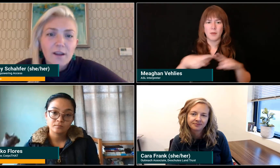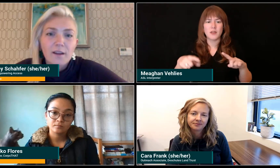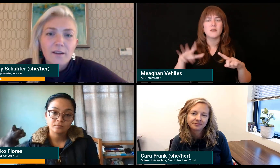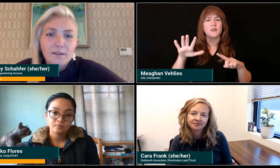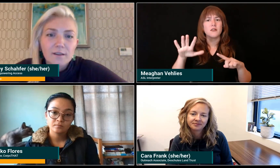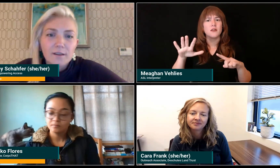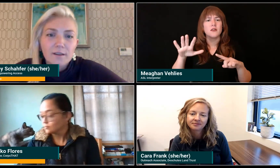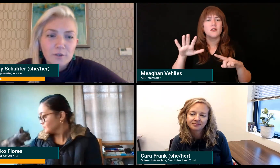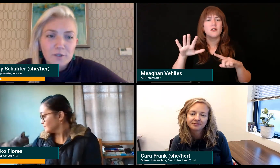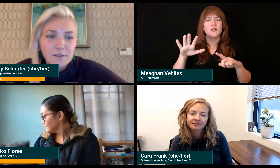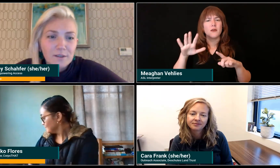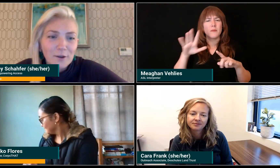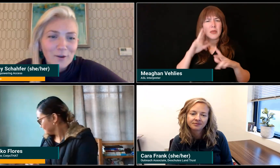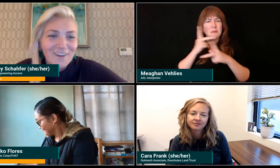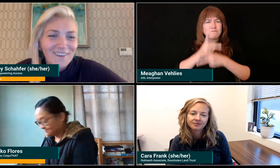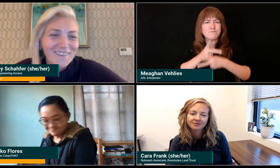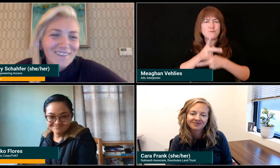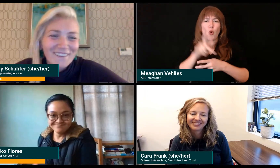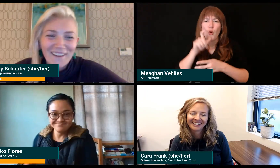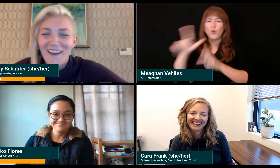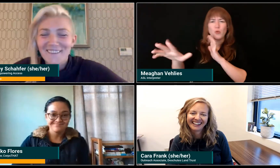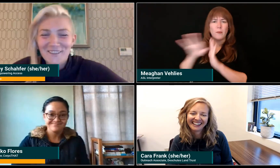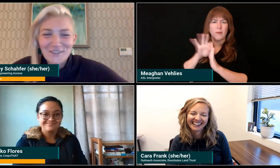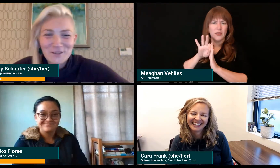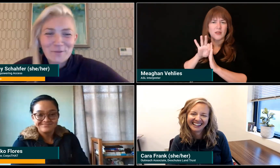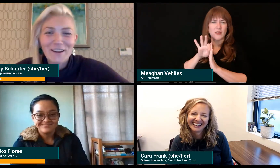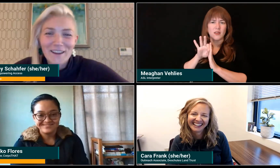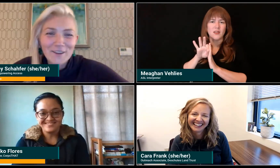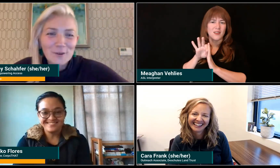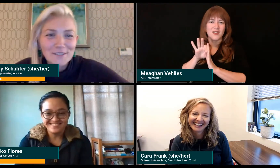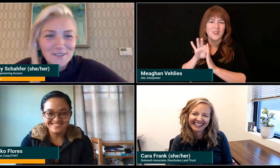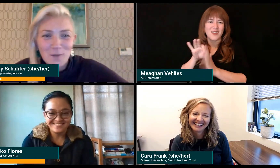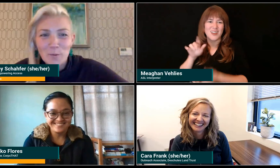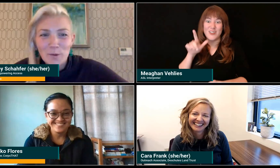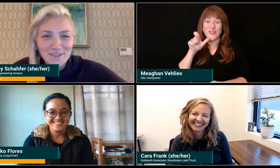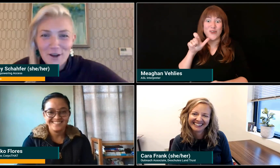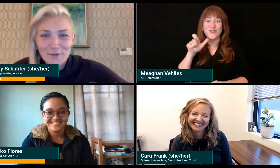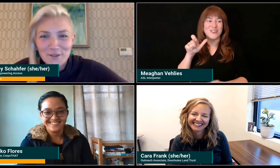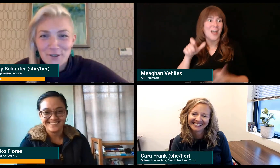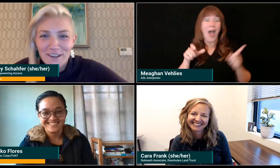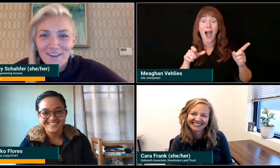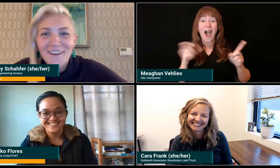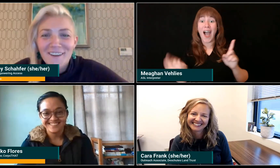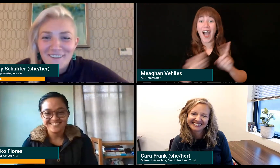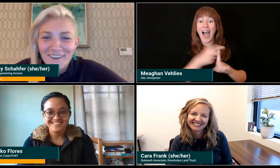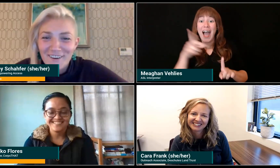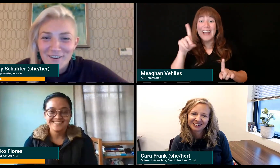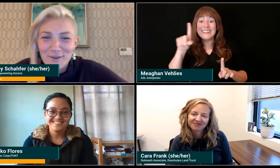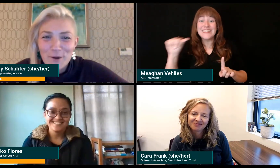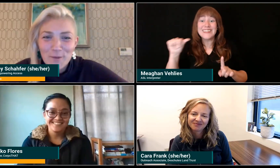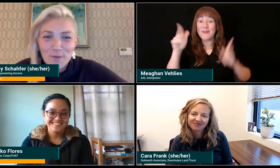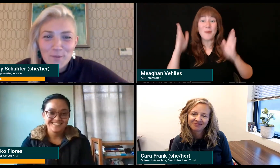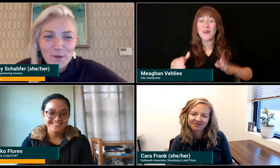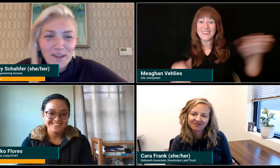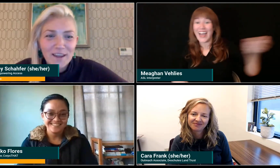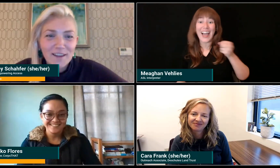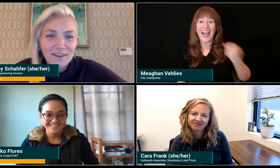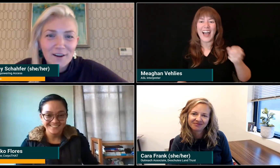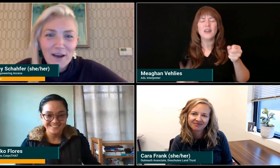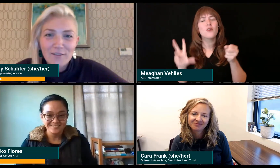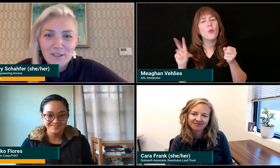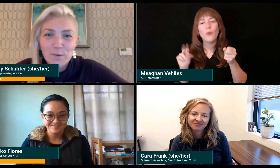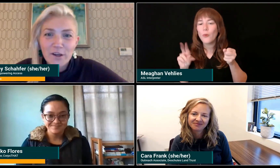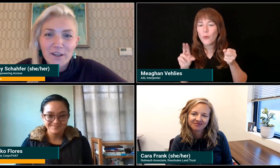intentional and don't just, don't just bring any old disabled person off the street. You want people